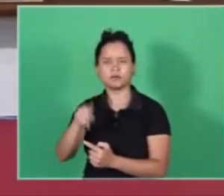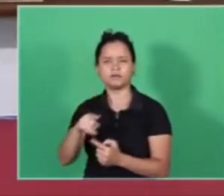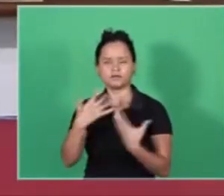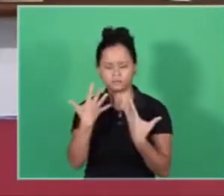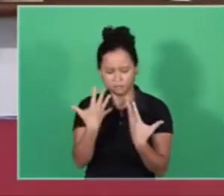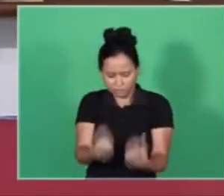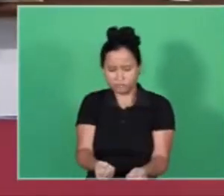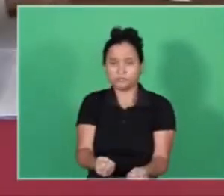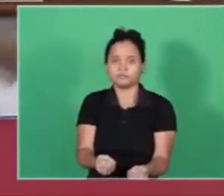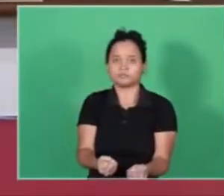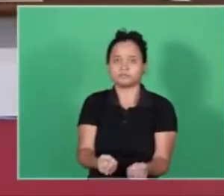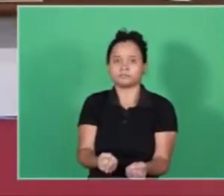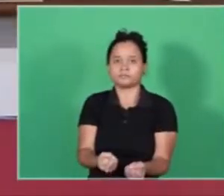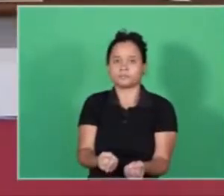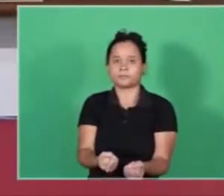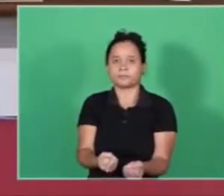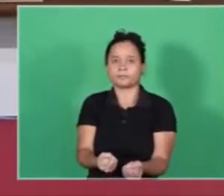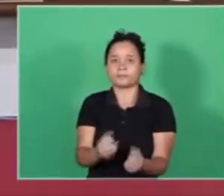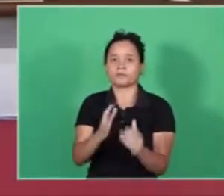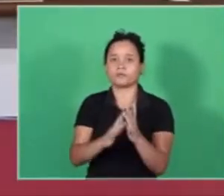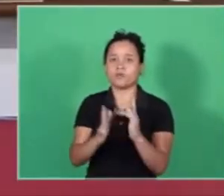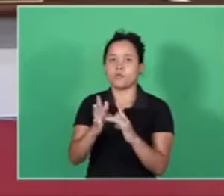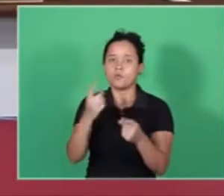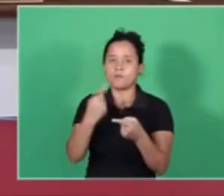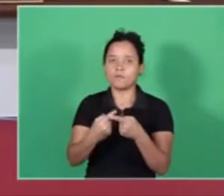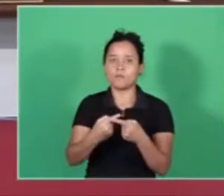The Holy Spirit fell upon him.